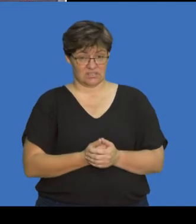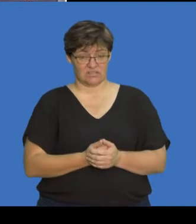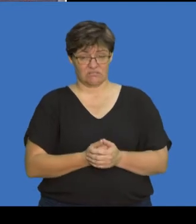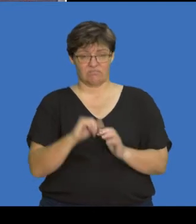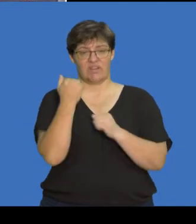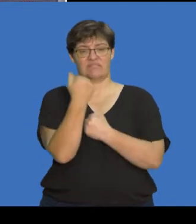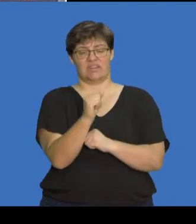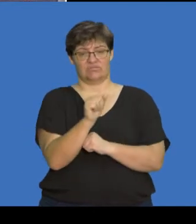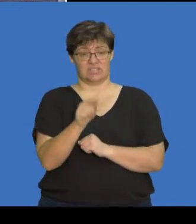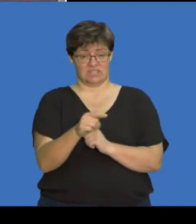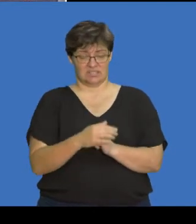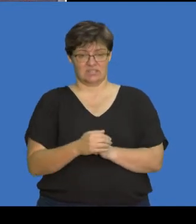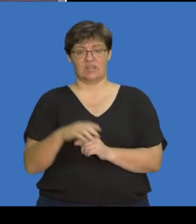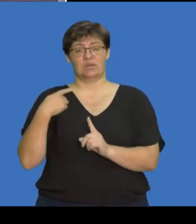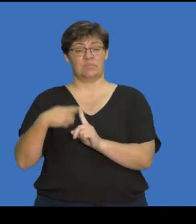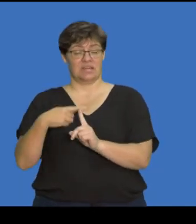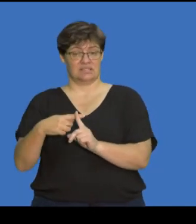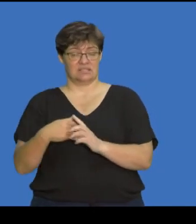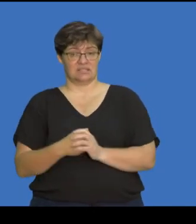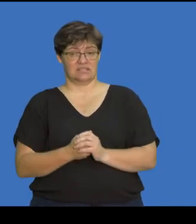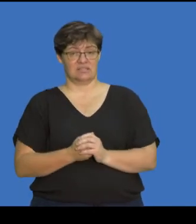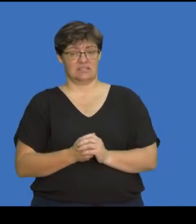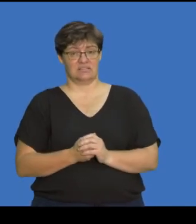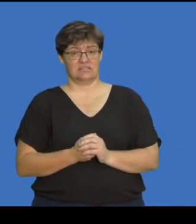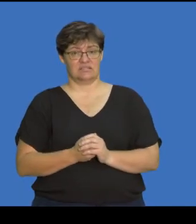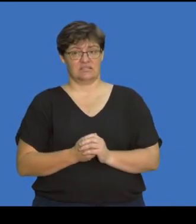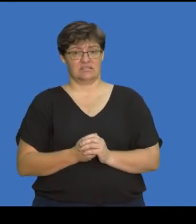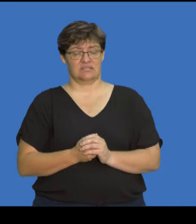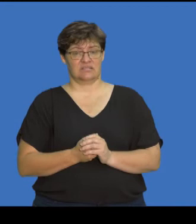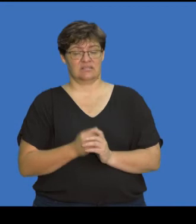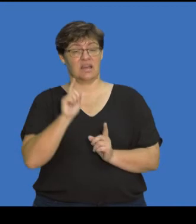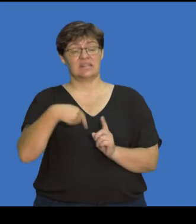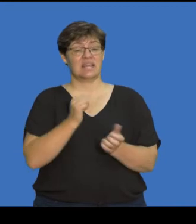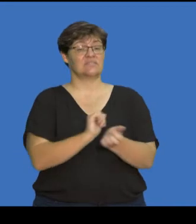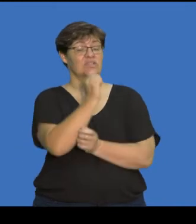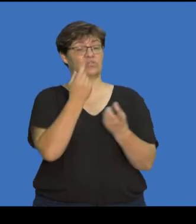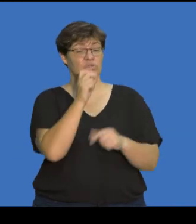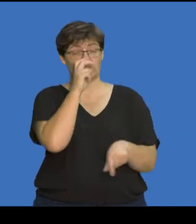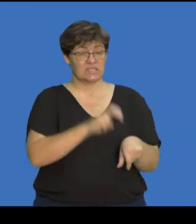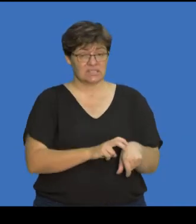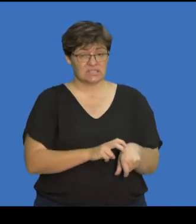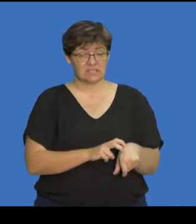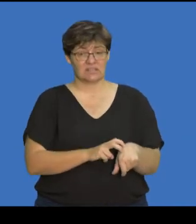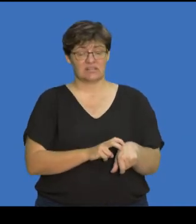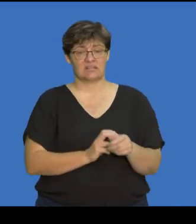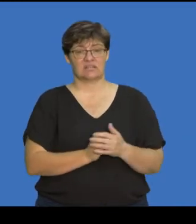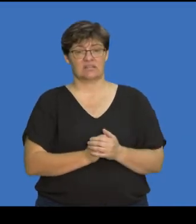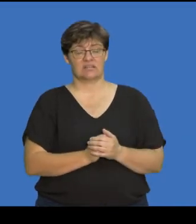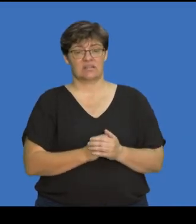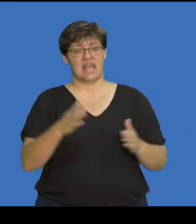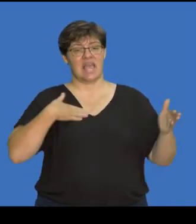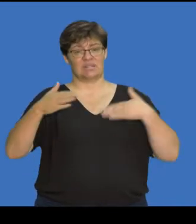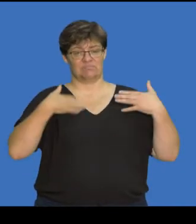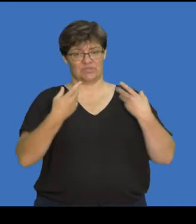factory, plus the next fixed cost that we need is our admin